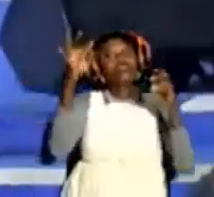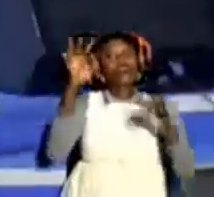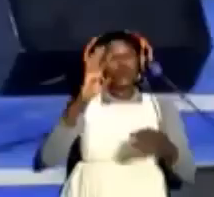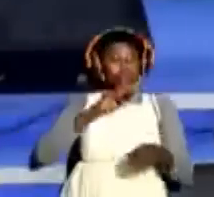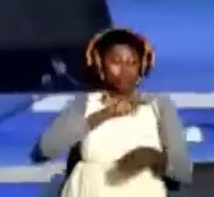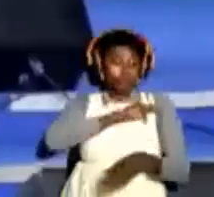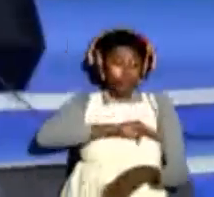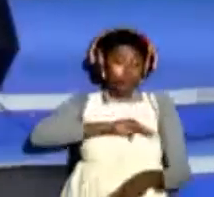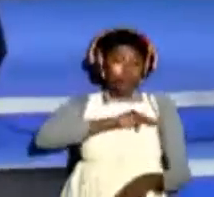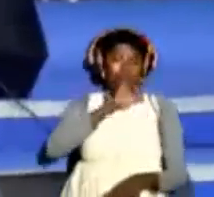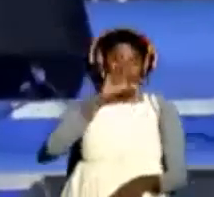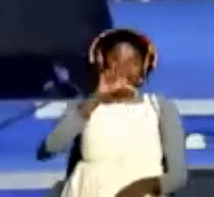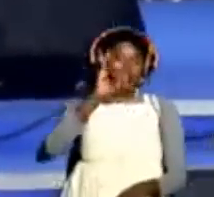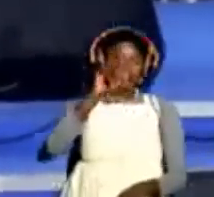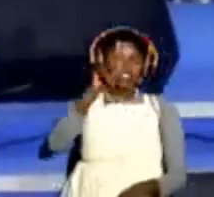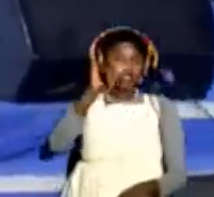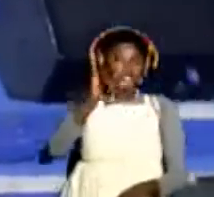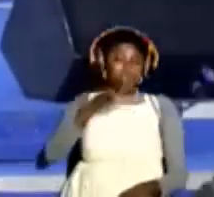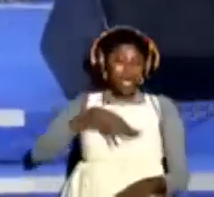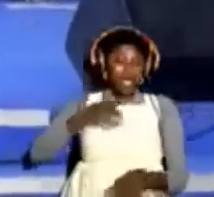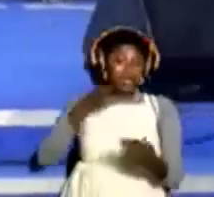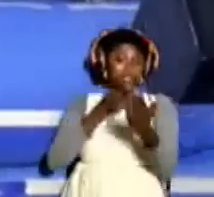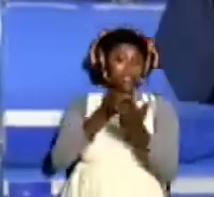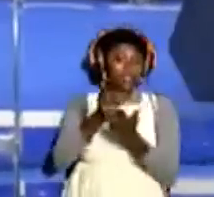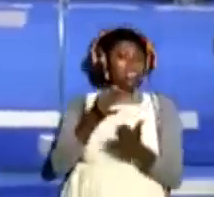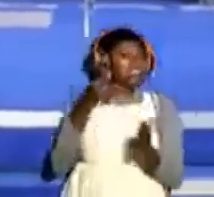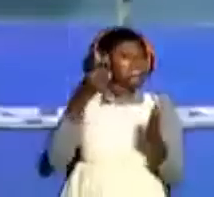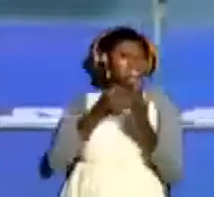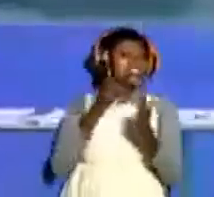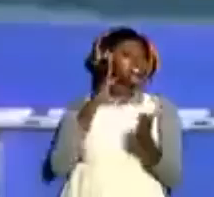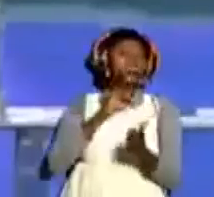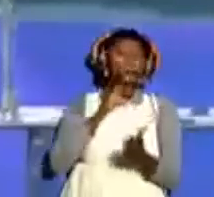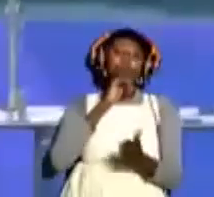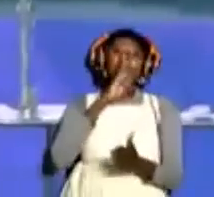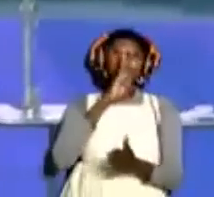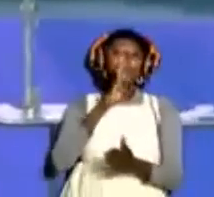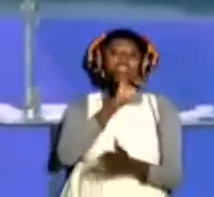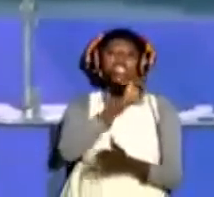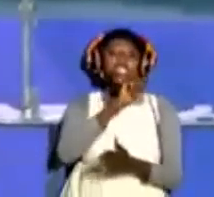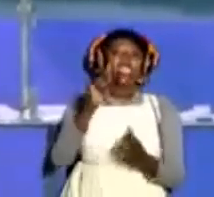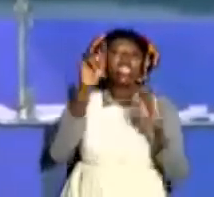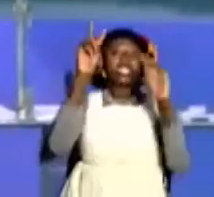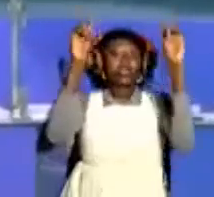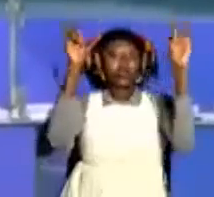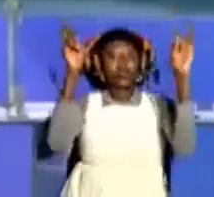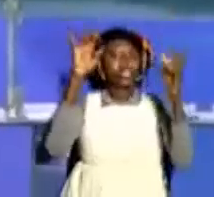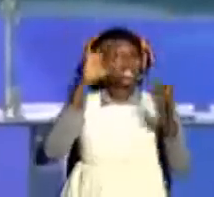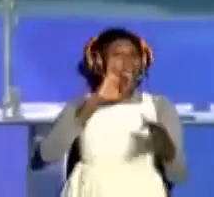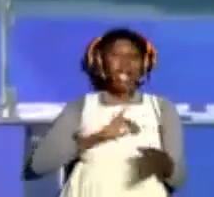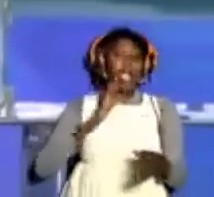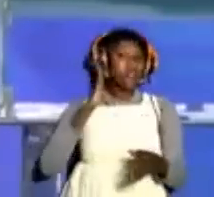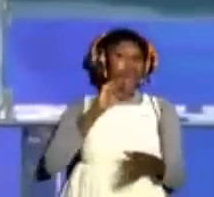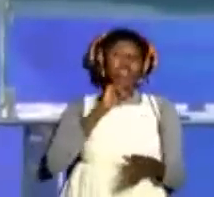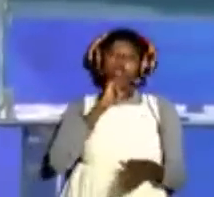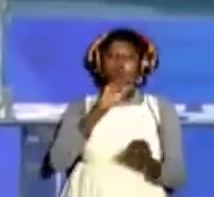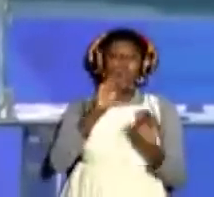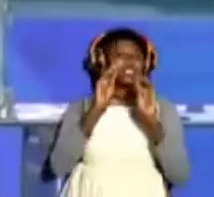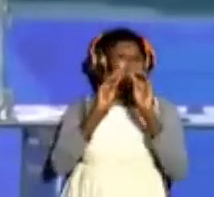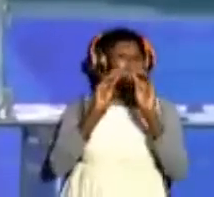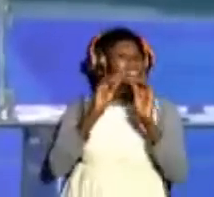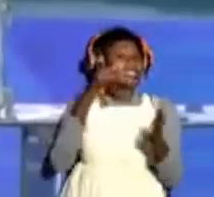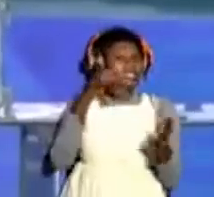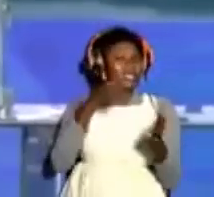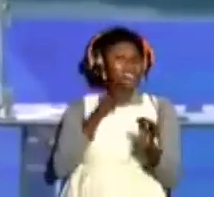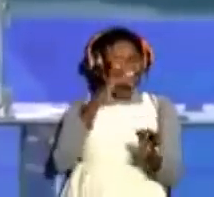integrity will not be a matter for you. I will not need to preach it. If every day of your